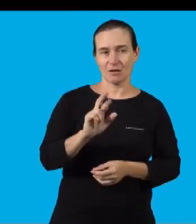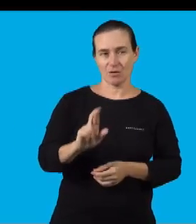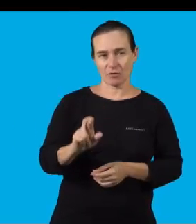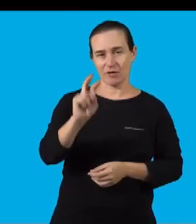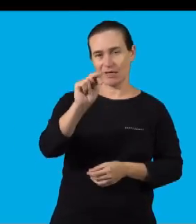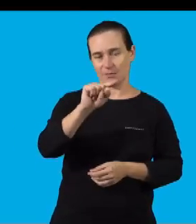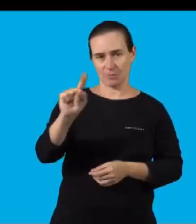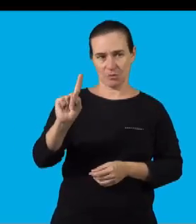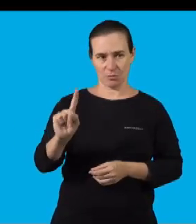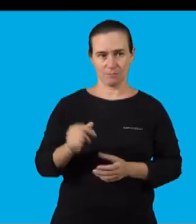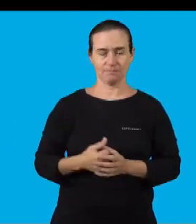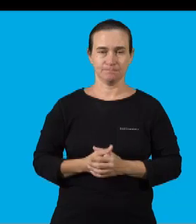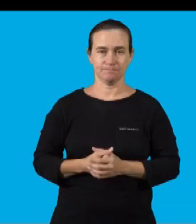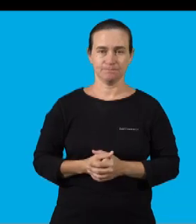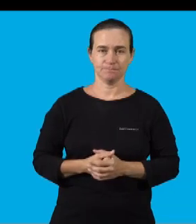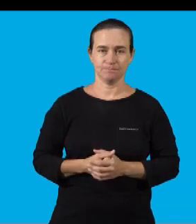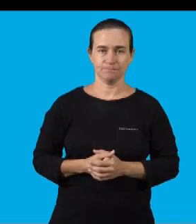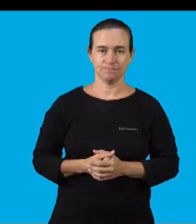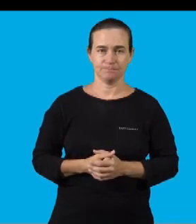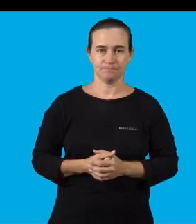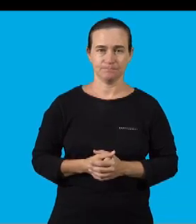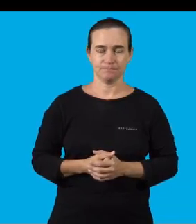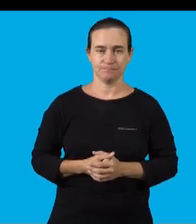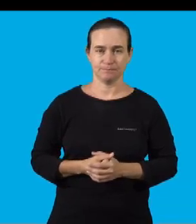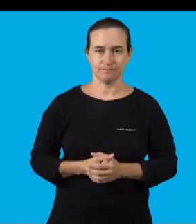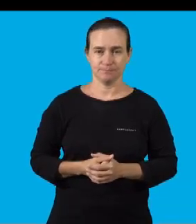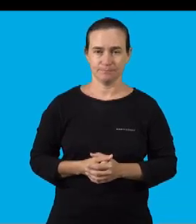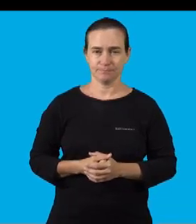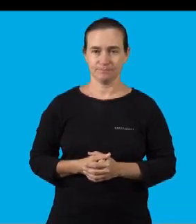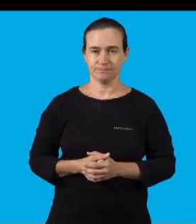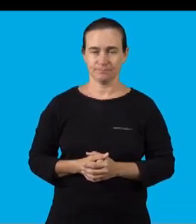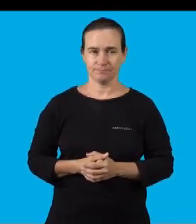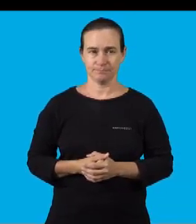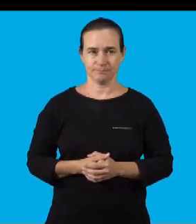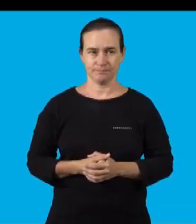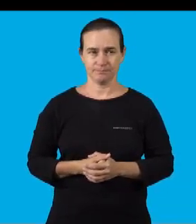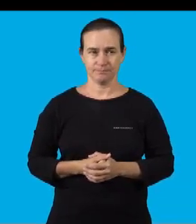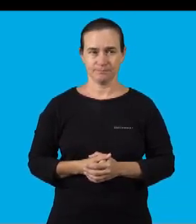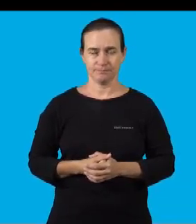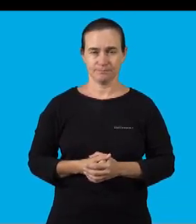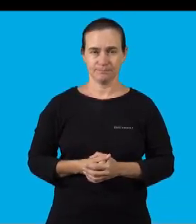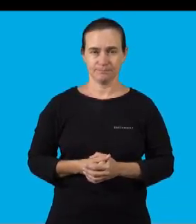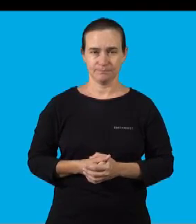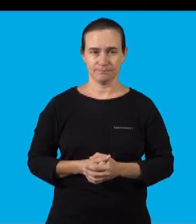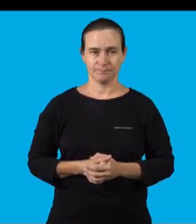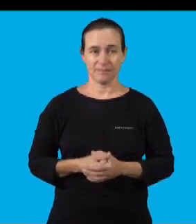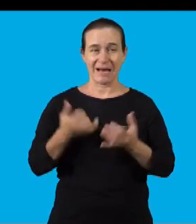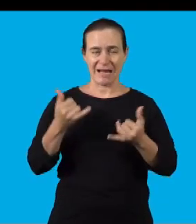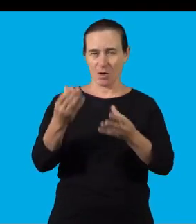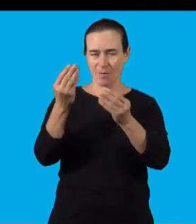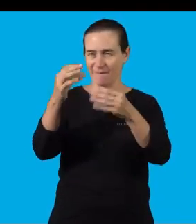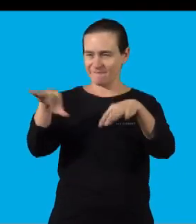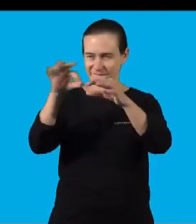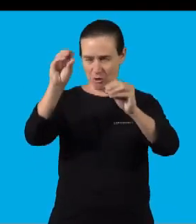r exponent n minus 1. So that's a multiplied by r exponent n minus 1. Now, when we